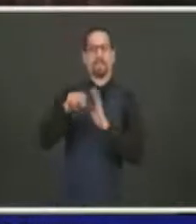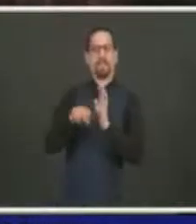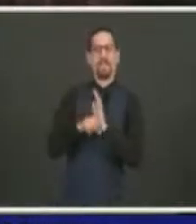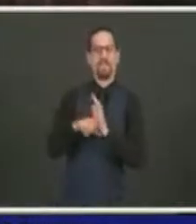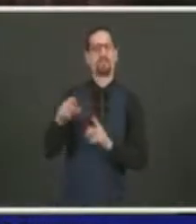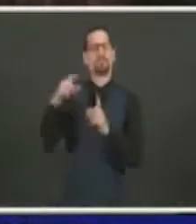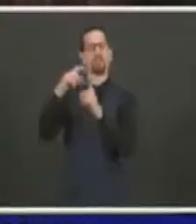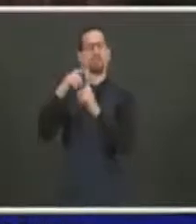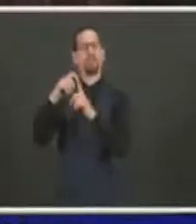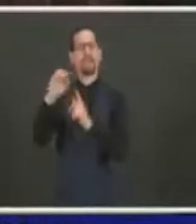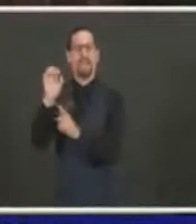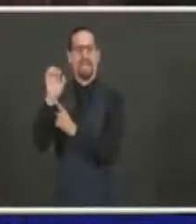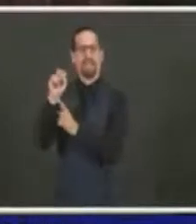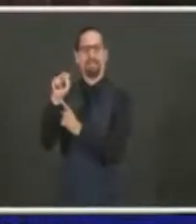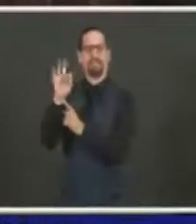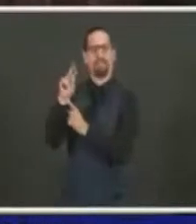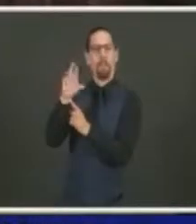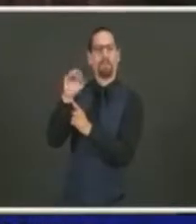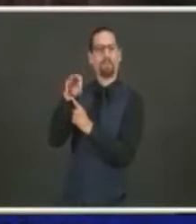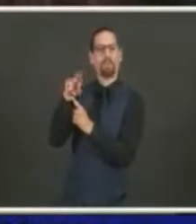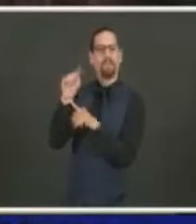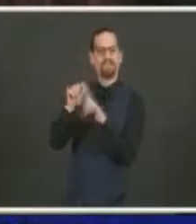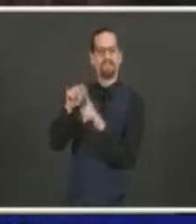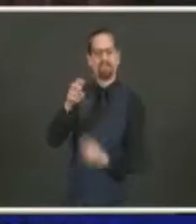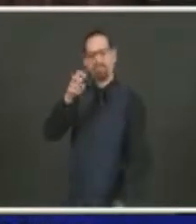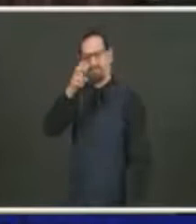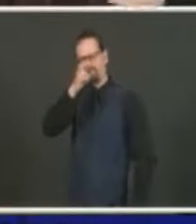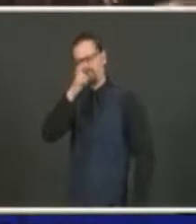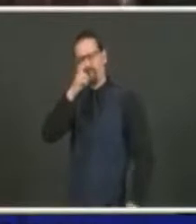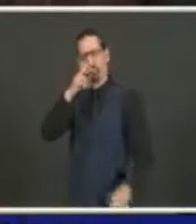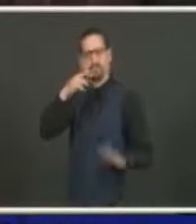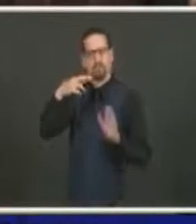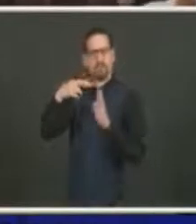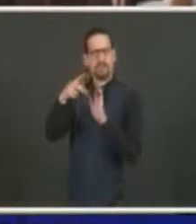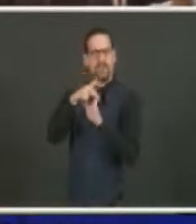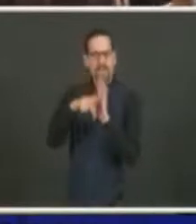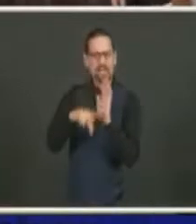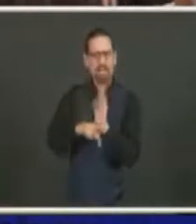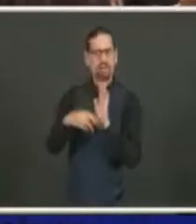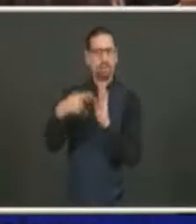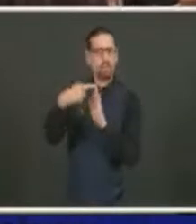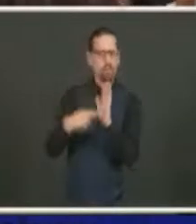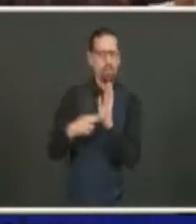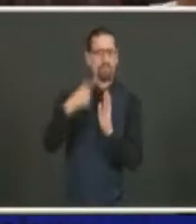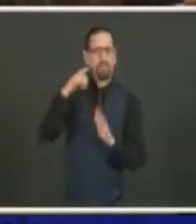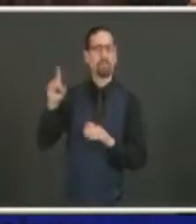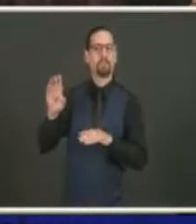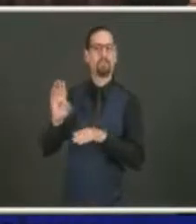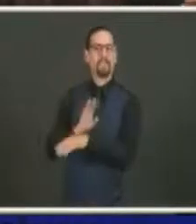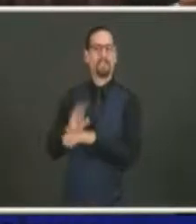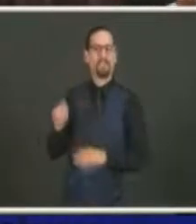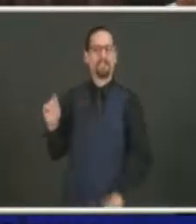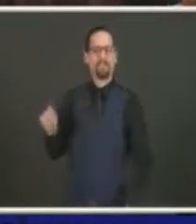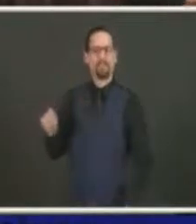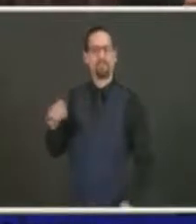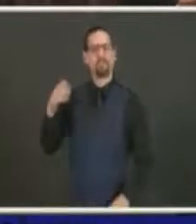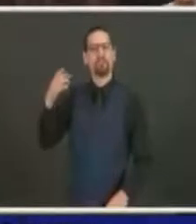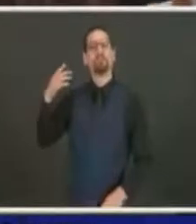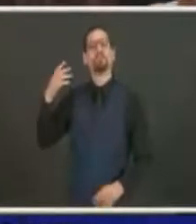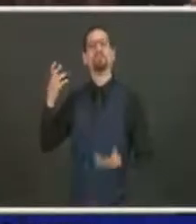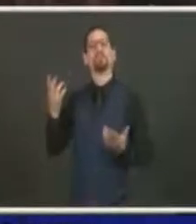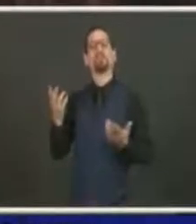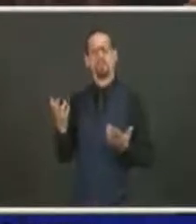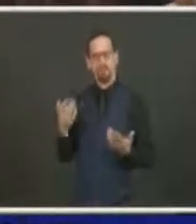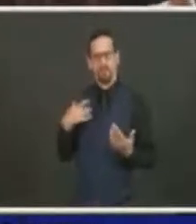on various reopening regulations for businesses? Because it appears to be a soft enforcement with really